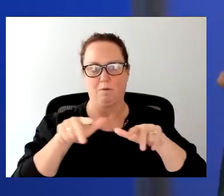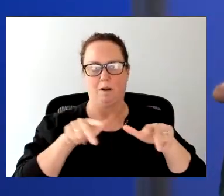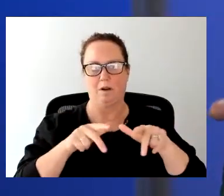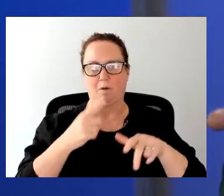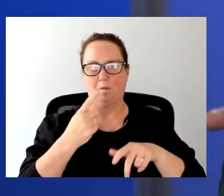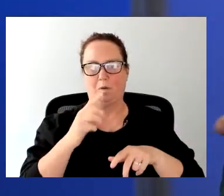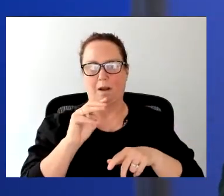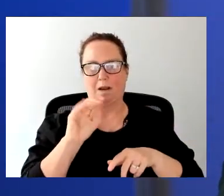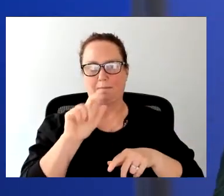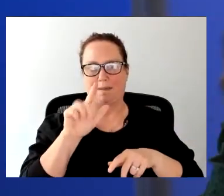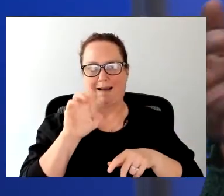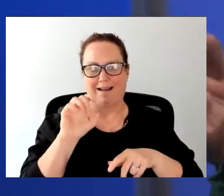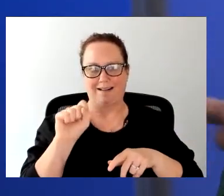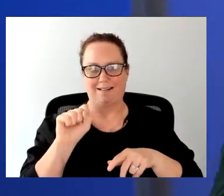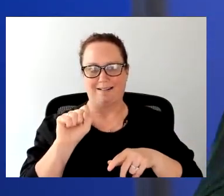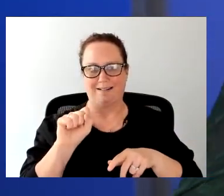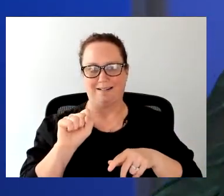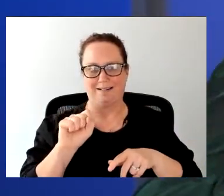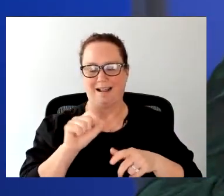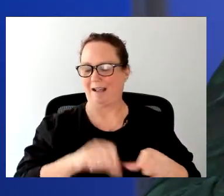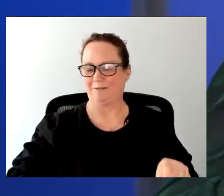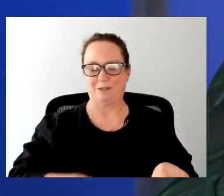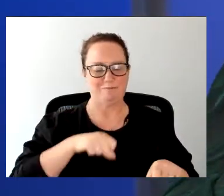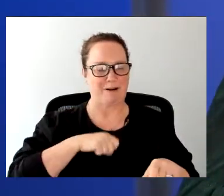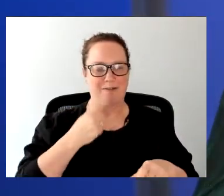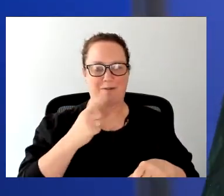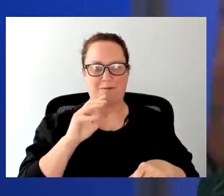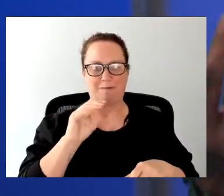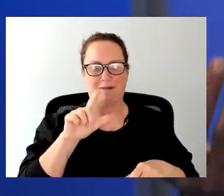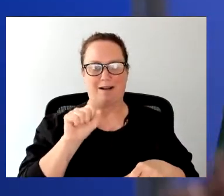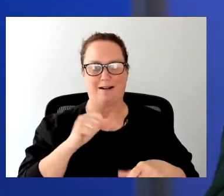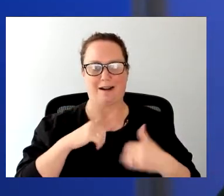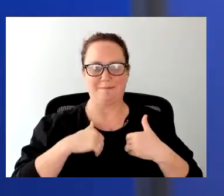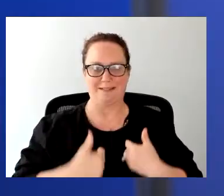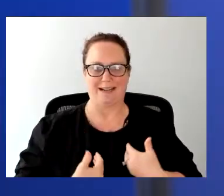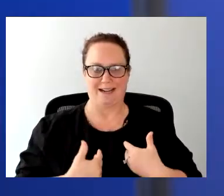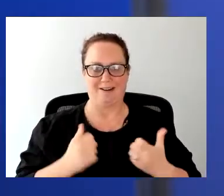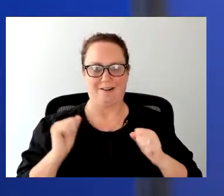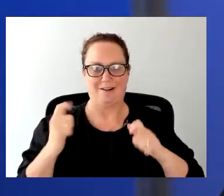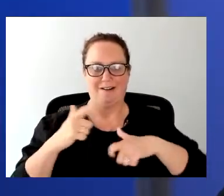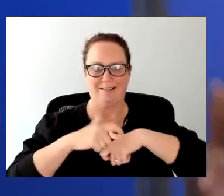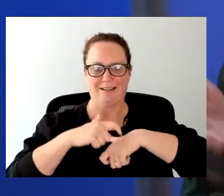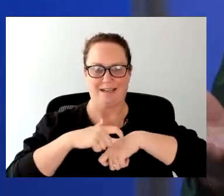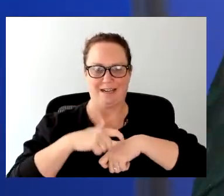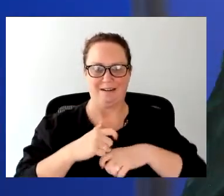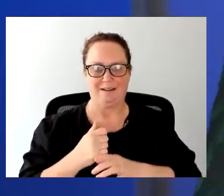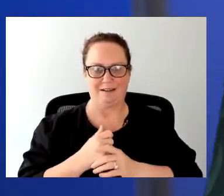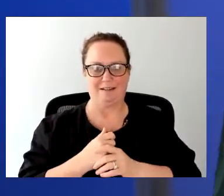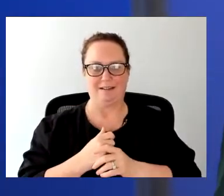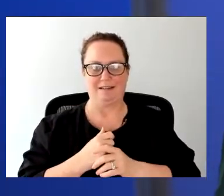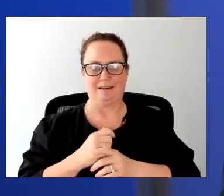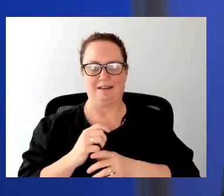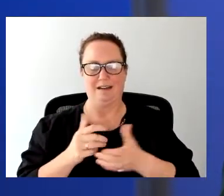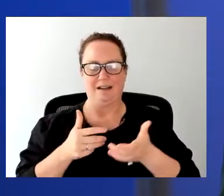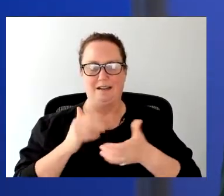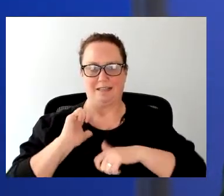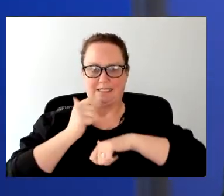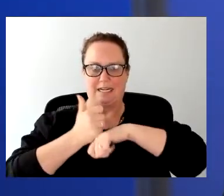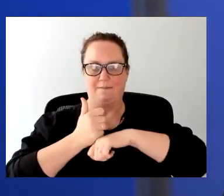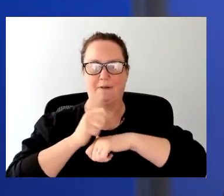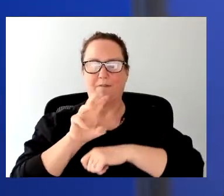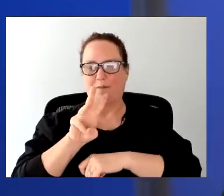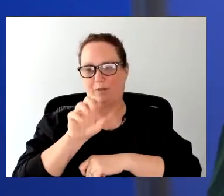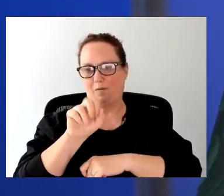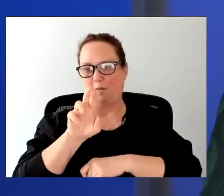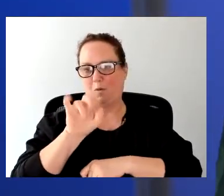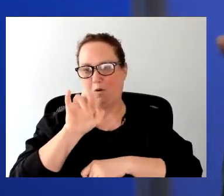mile and I was so proud of it because usually I'm tired all the time. And they organized that for the warrior community, and that